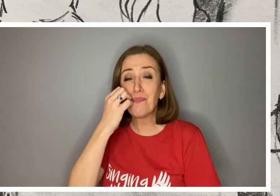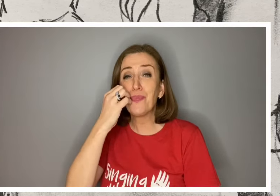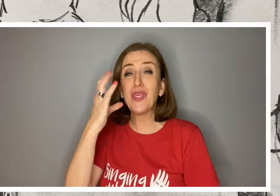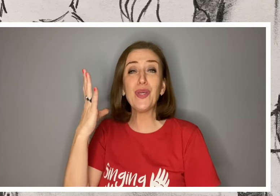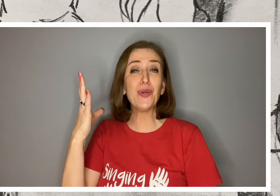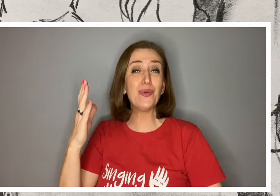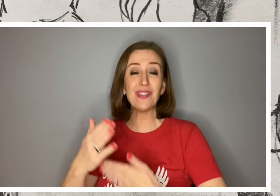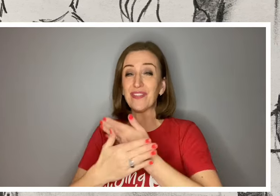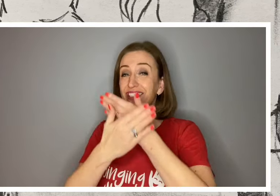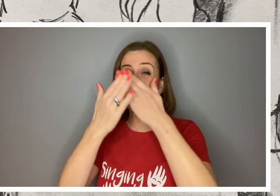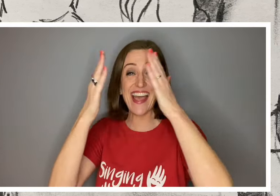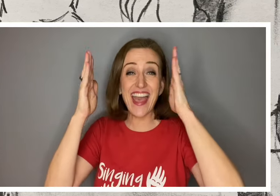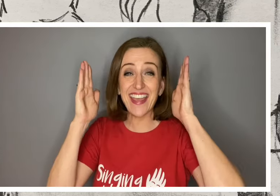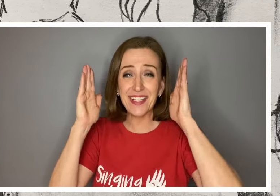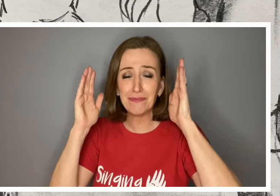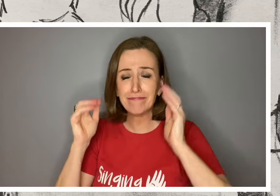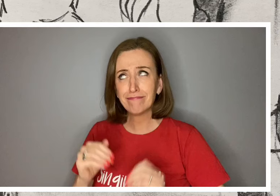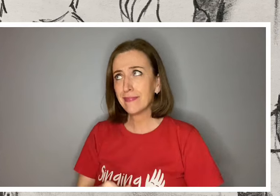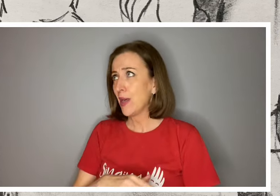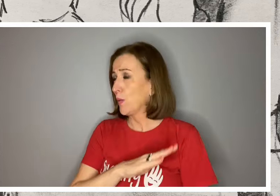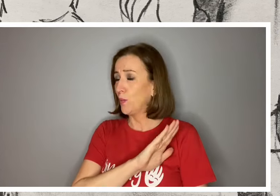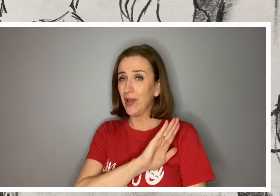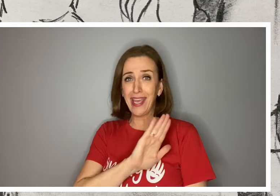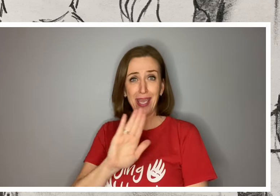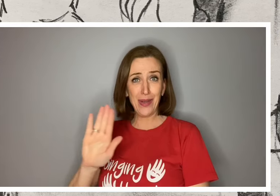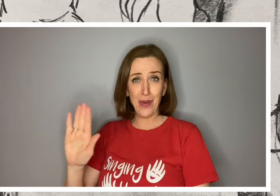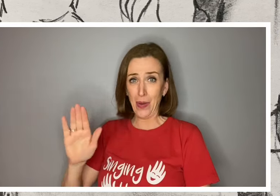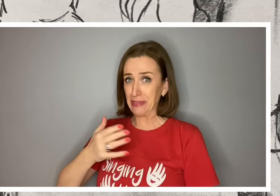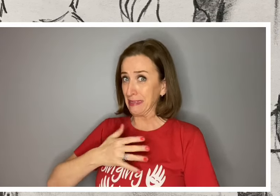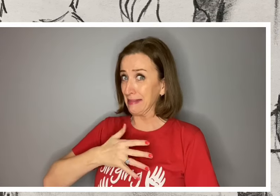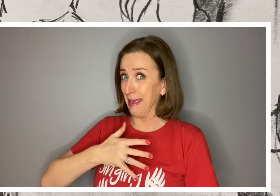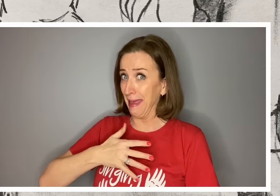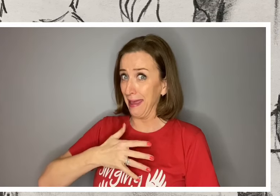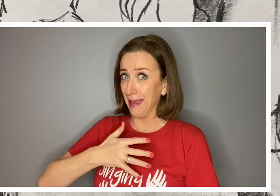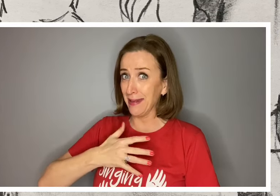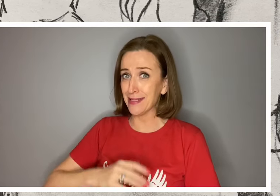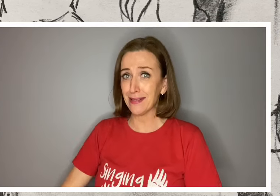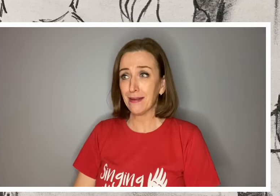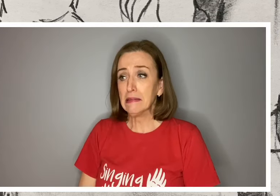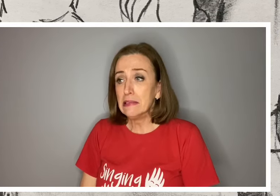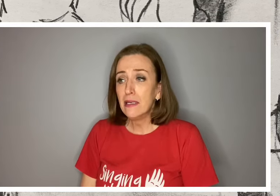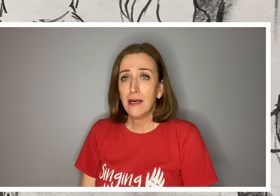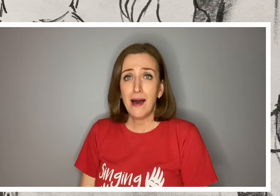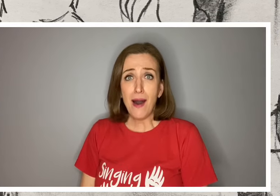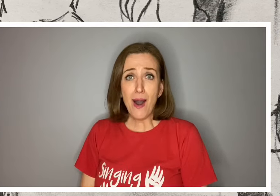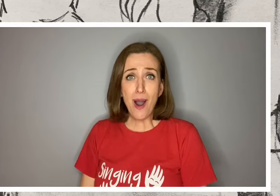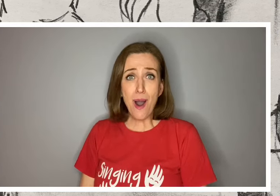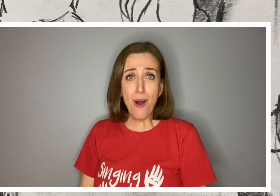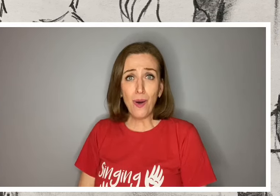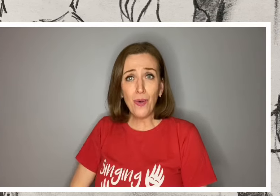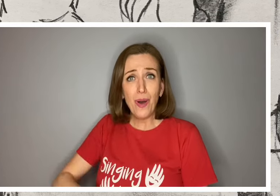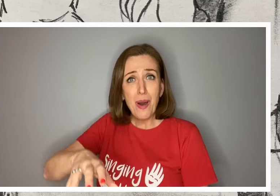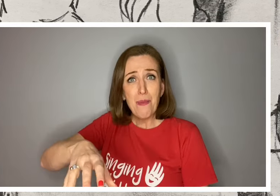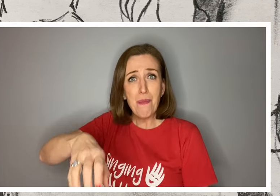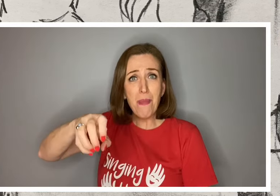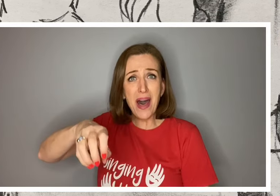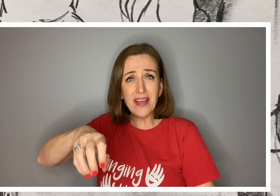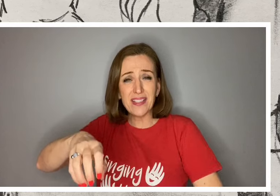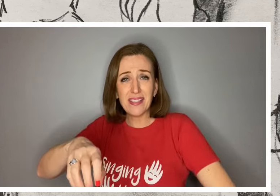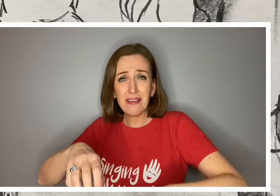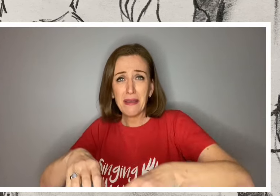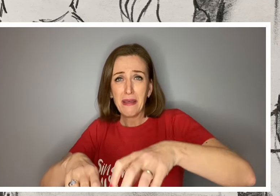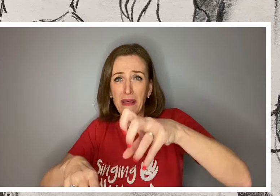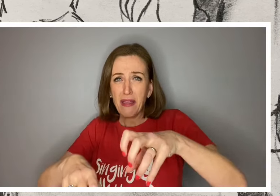a beautiful day. We're not scared. Uh-oh,